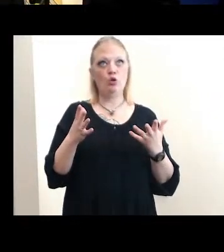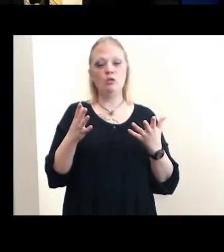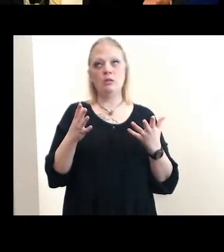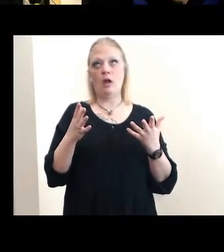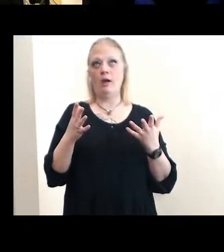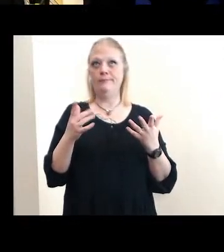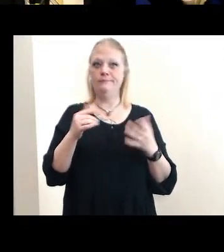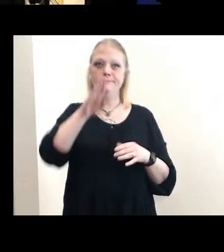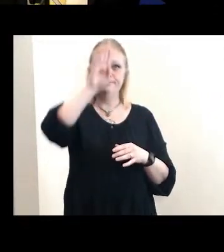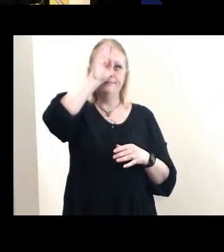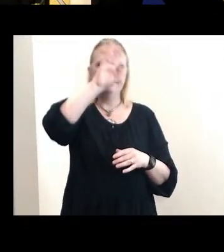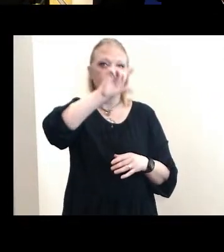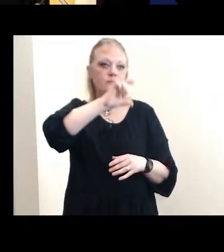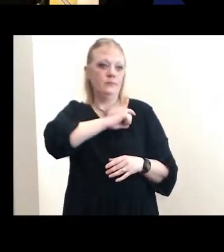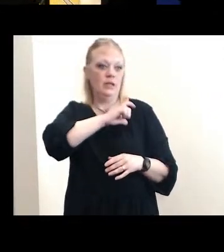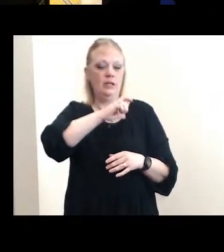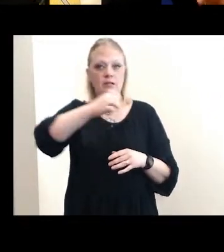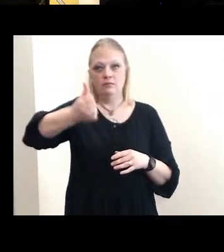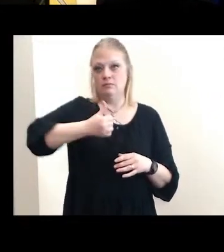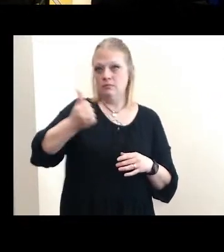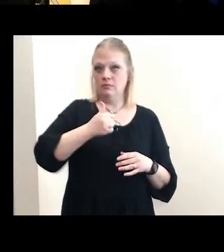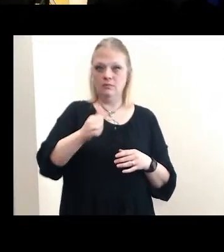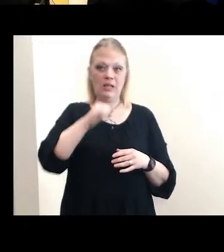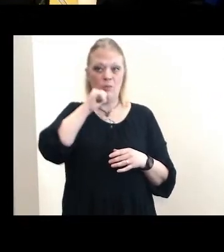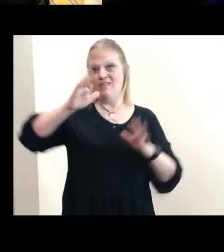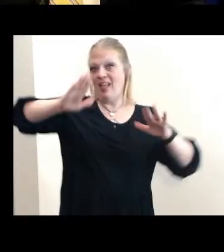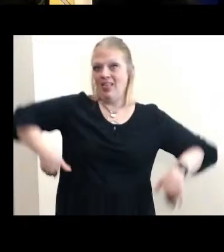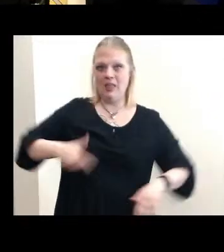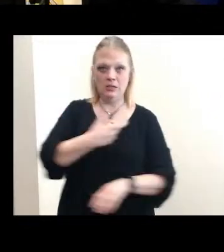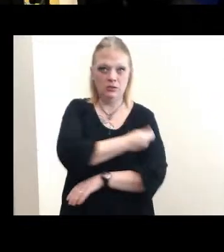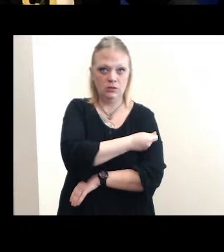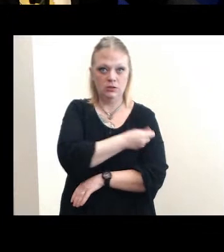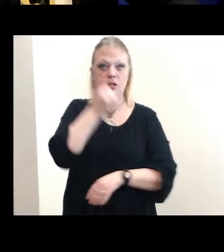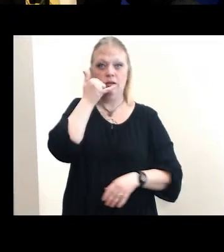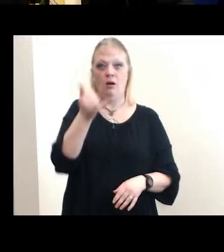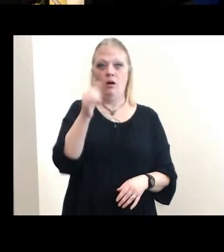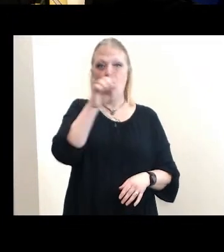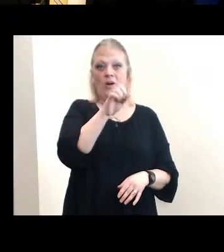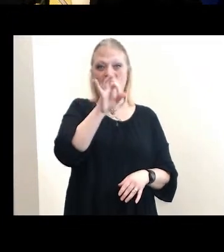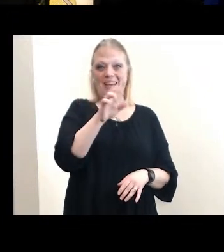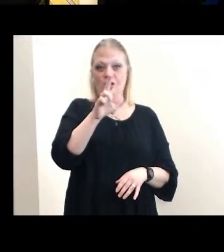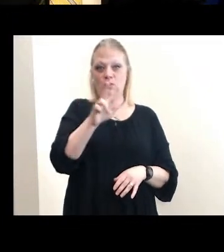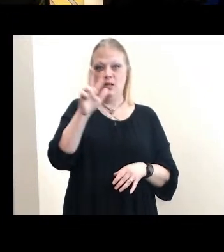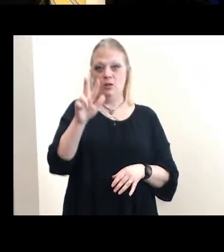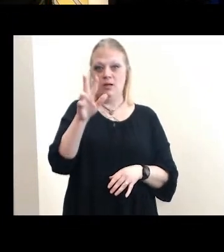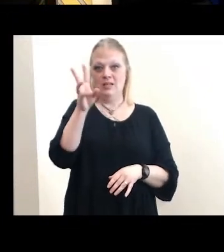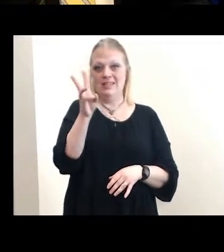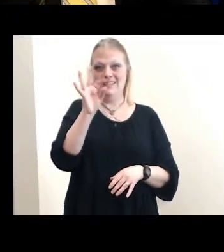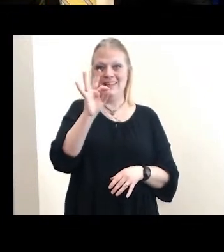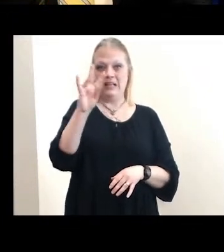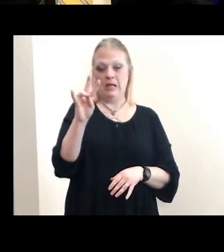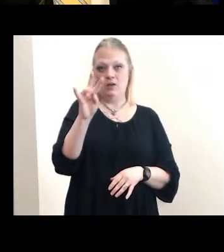includes fire, police, and transit that we haven't gotten to yet. You call